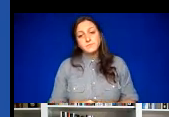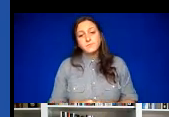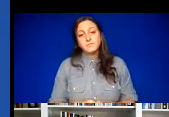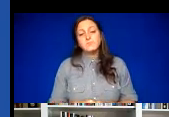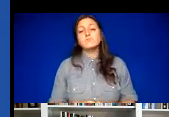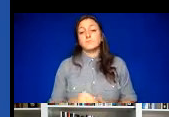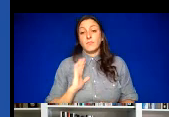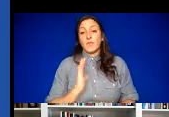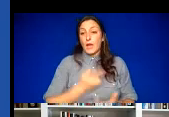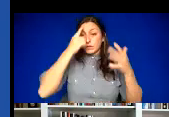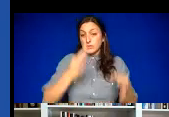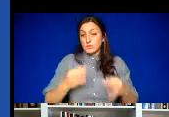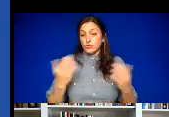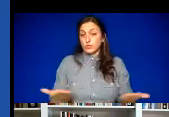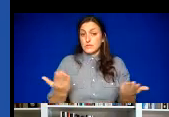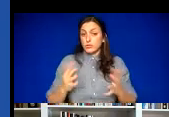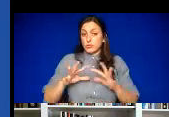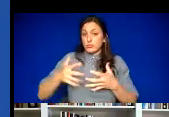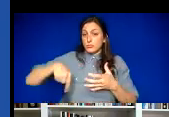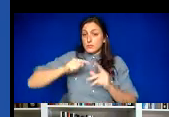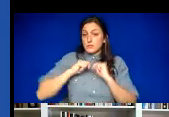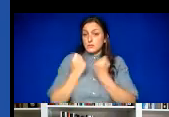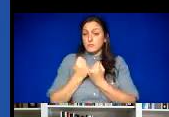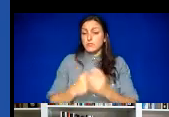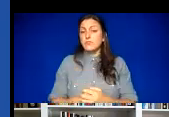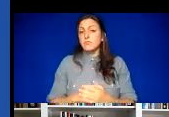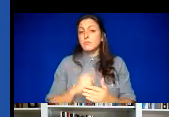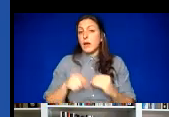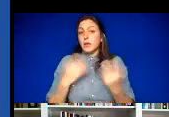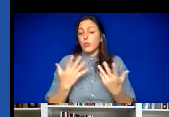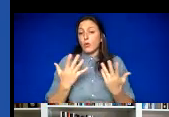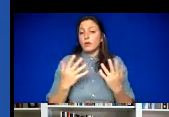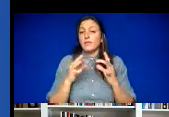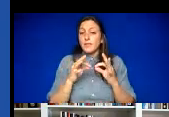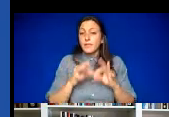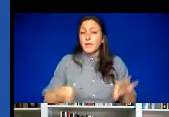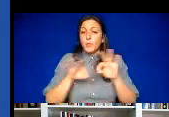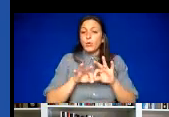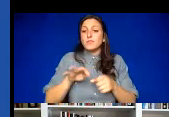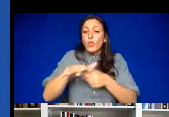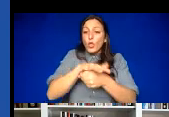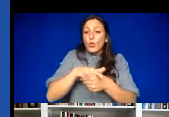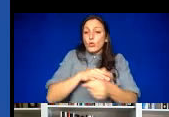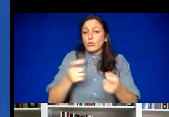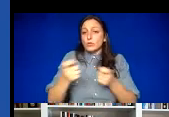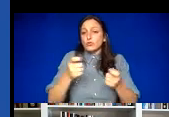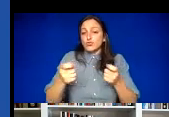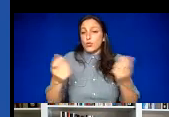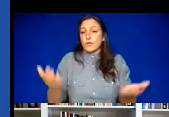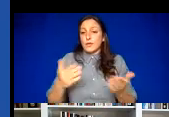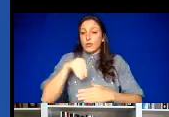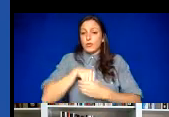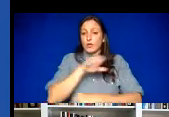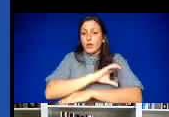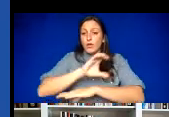Our decision making here has really been about the importance of local control within Colorado and the